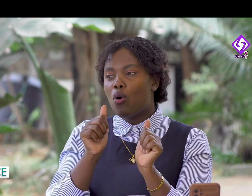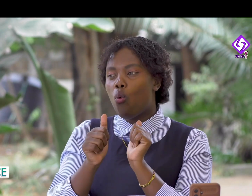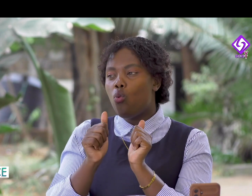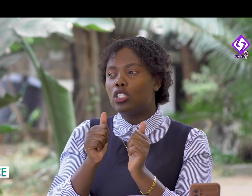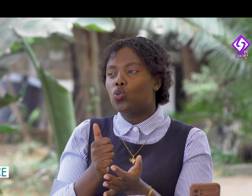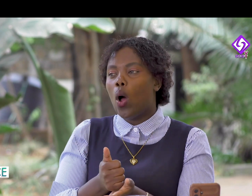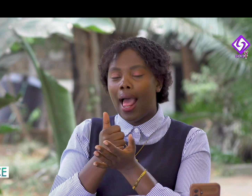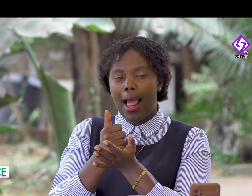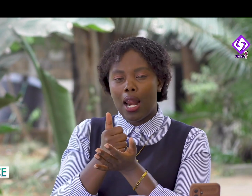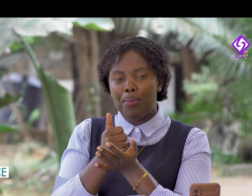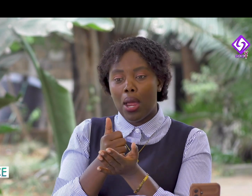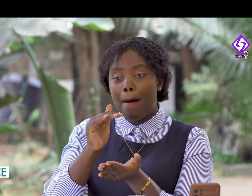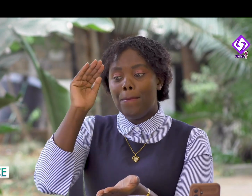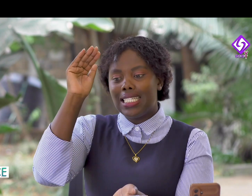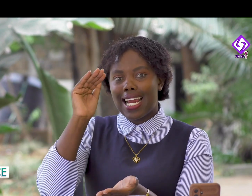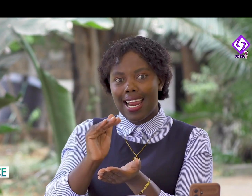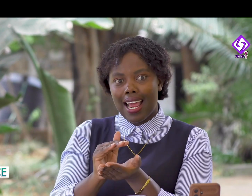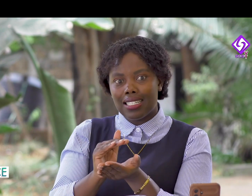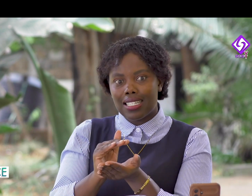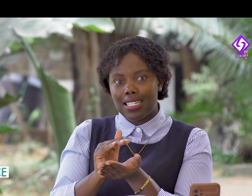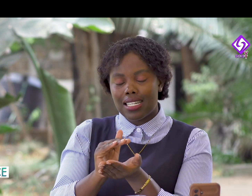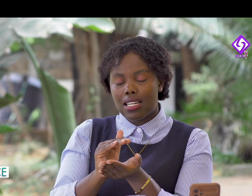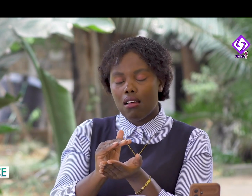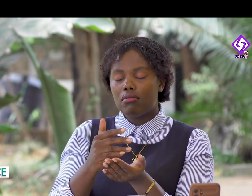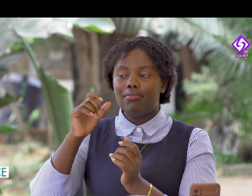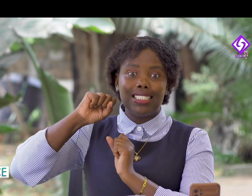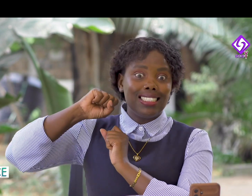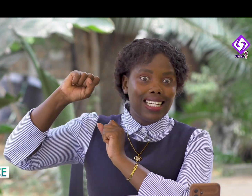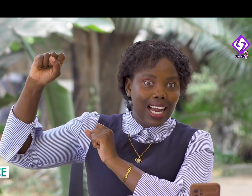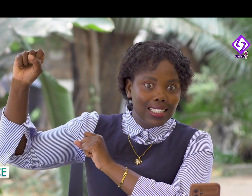any policy development that can help reduce